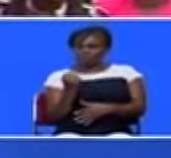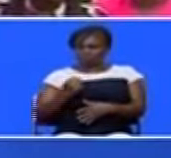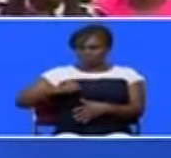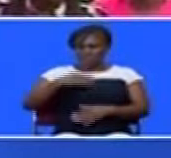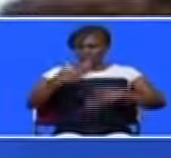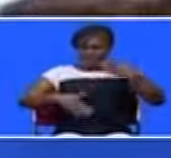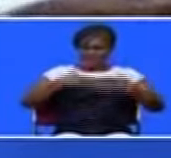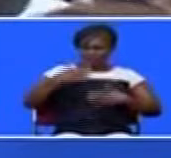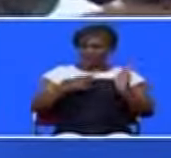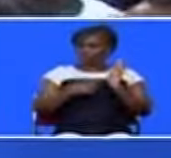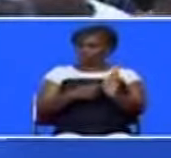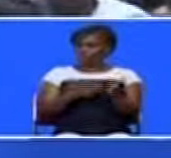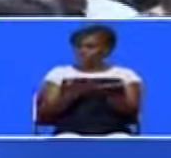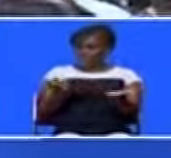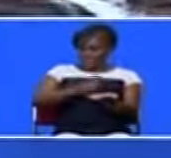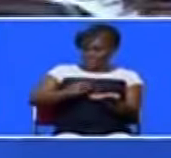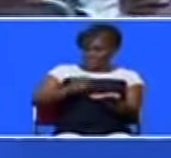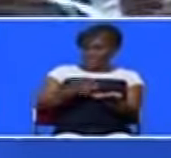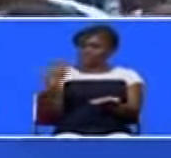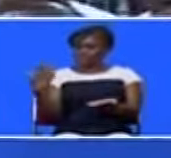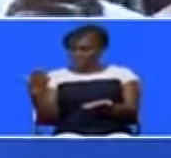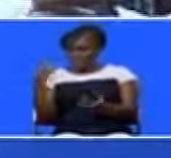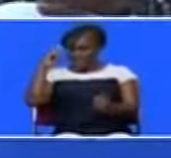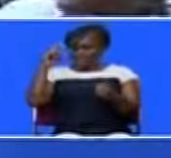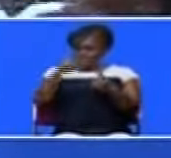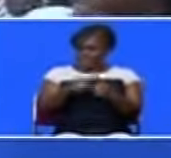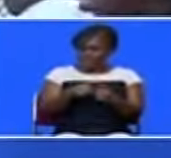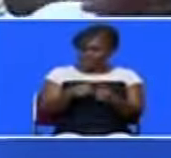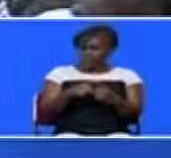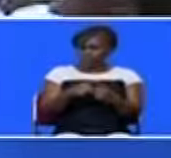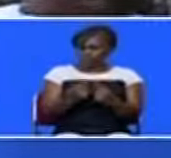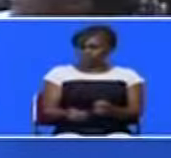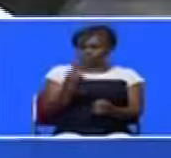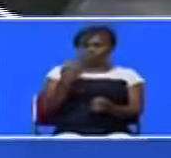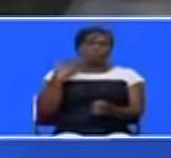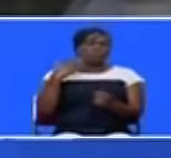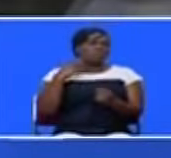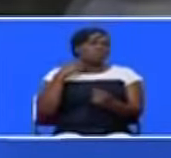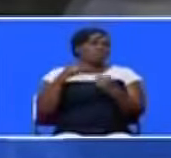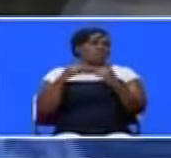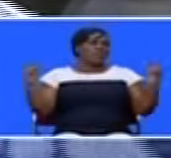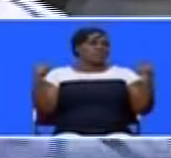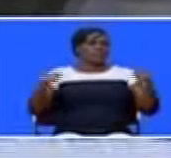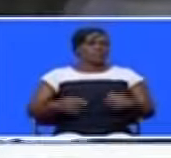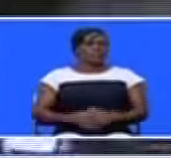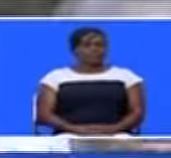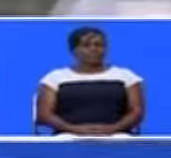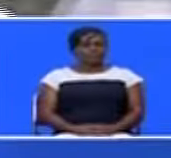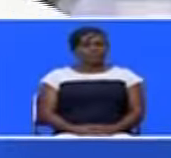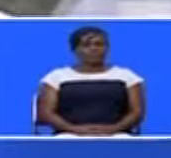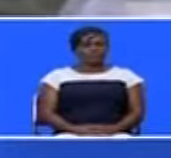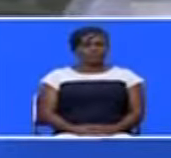behavior or displays any written material intended to stir up ethnic hatred. Fire!